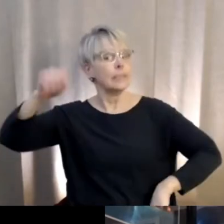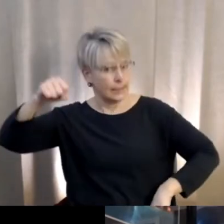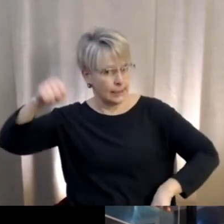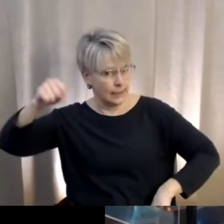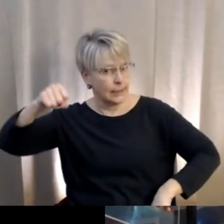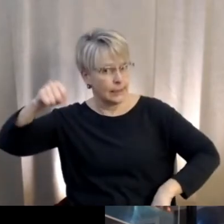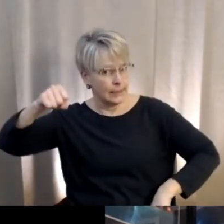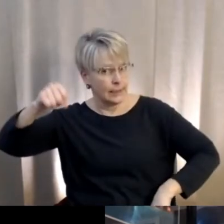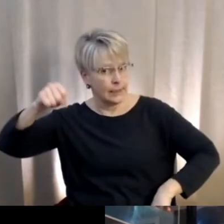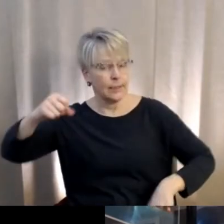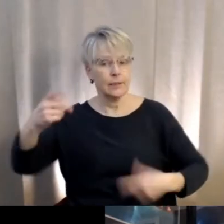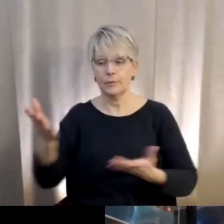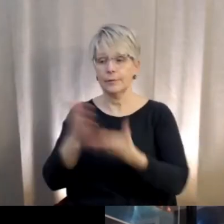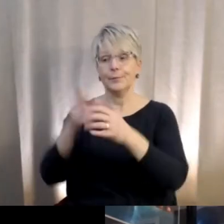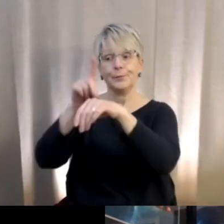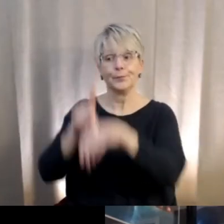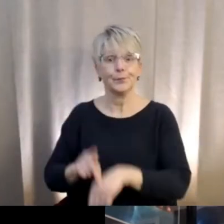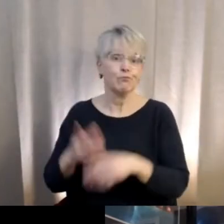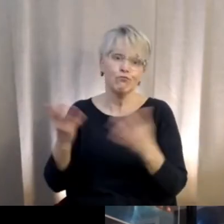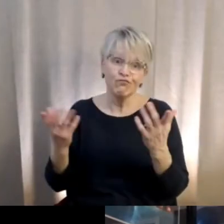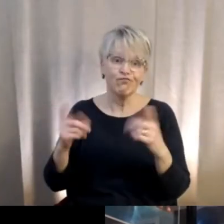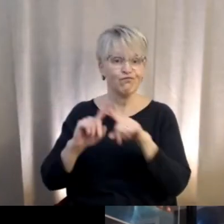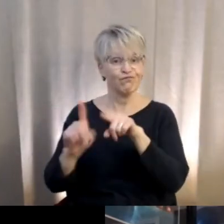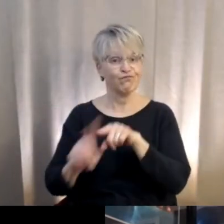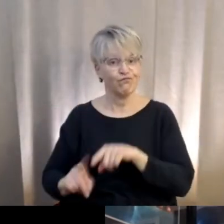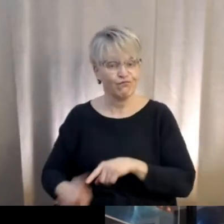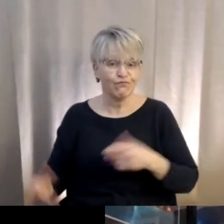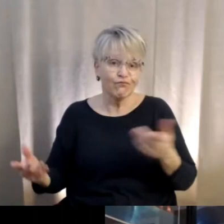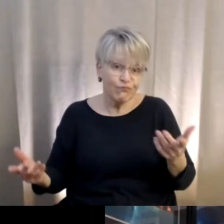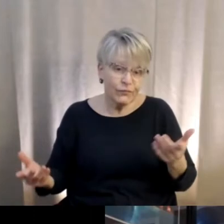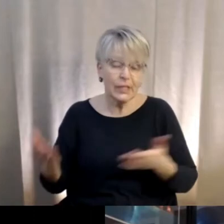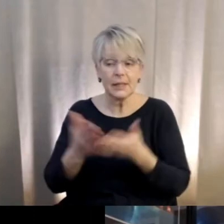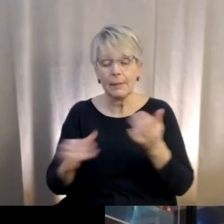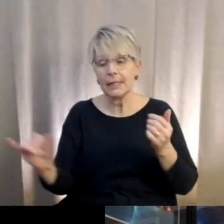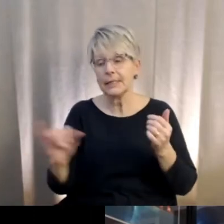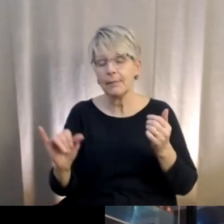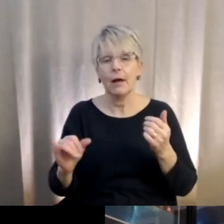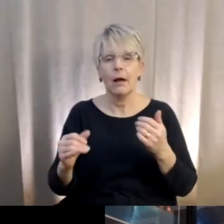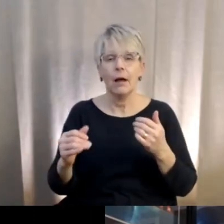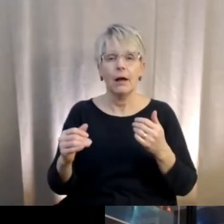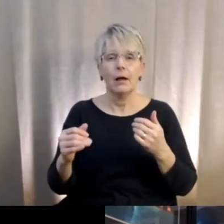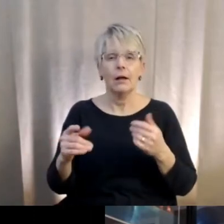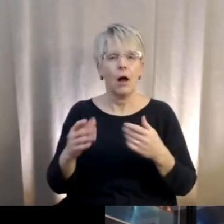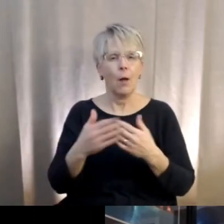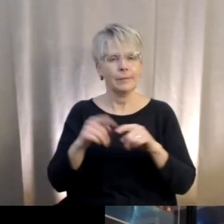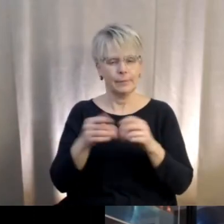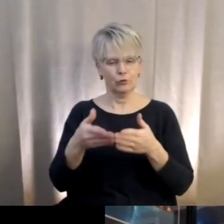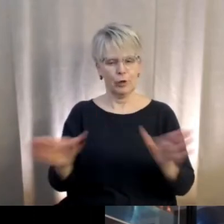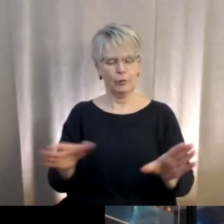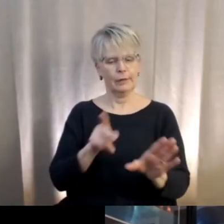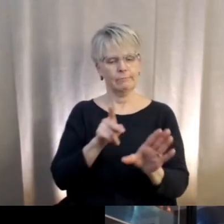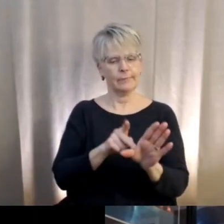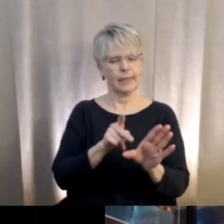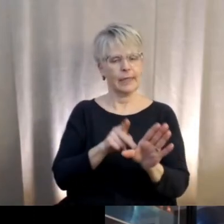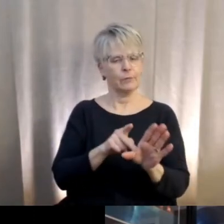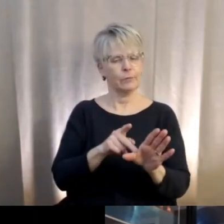So some of their tasking can vary, but it's similar in certain cases to general psychiatric service dog training, you